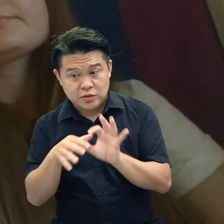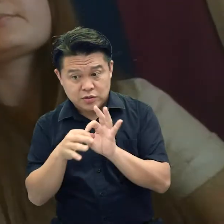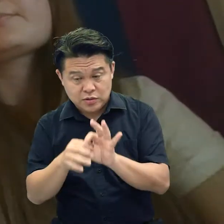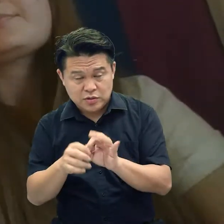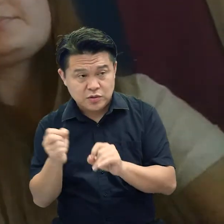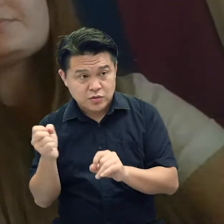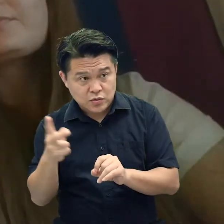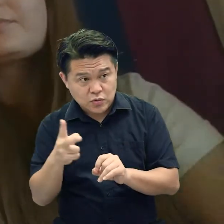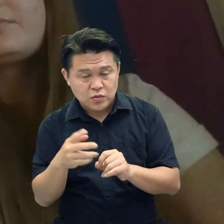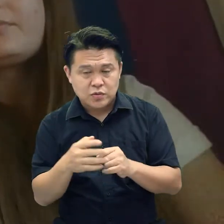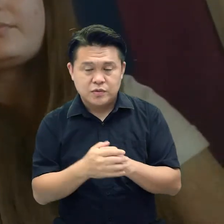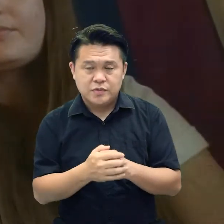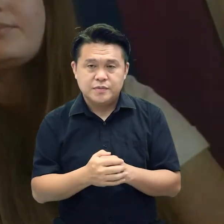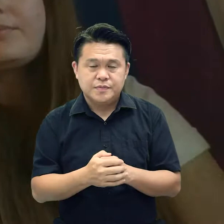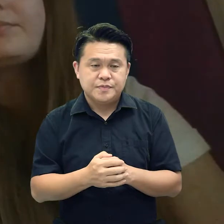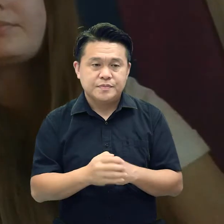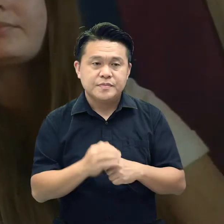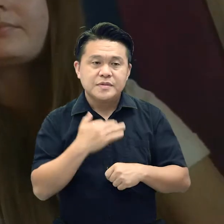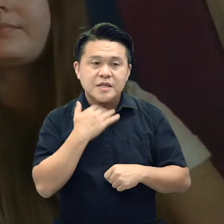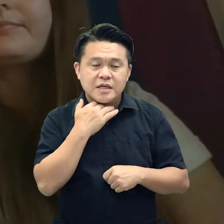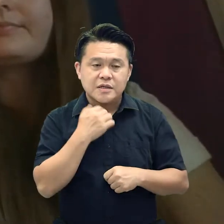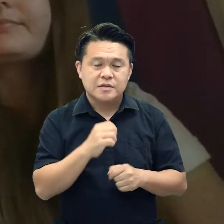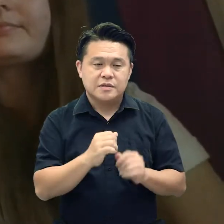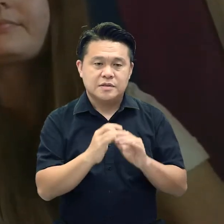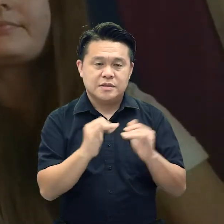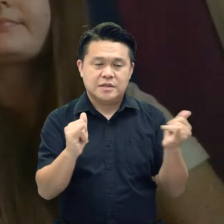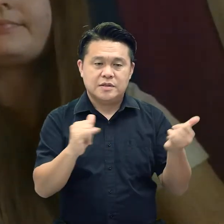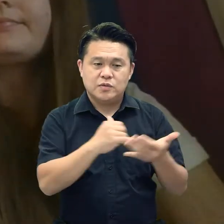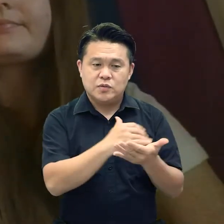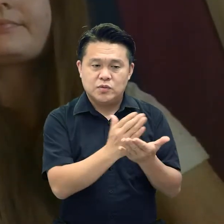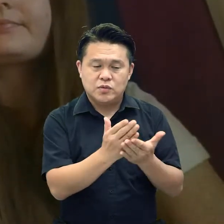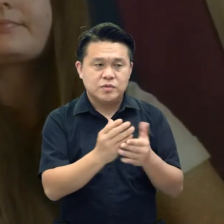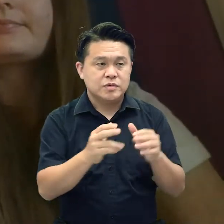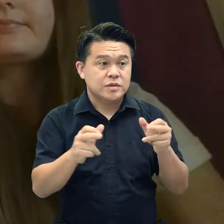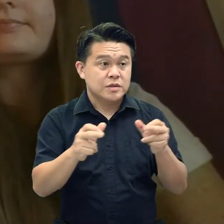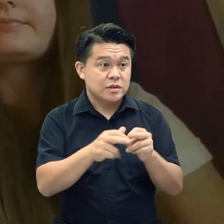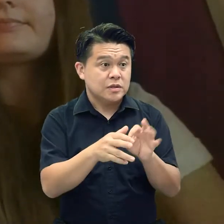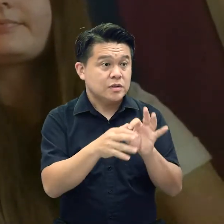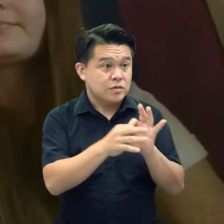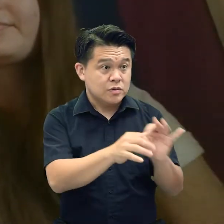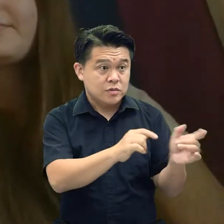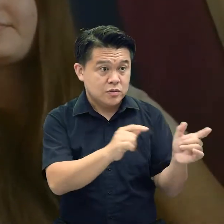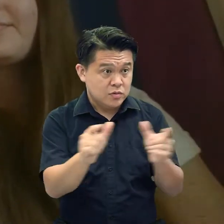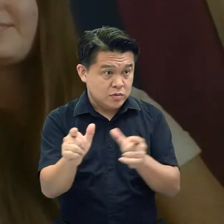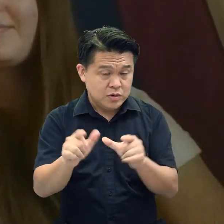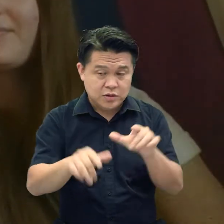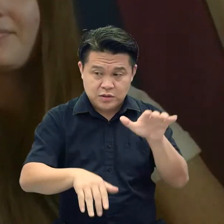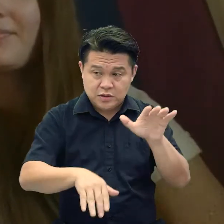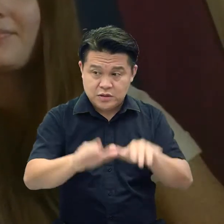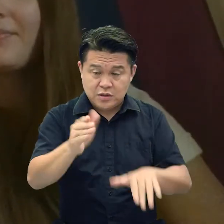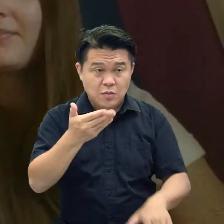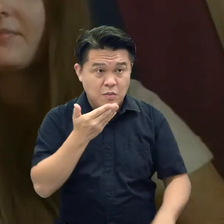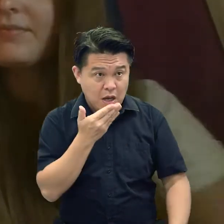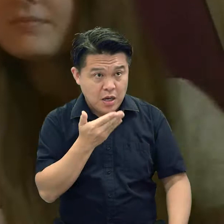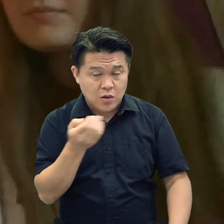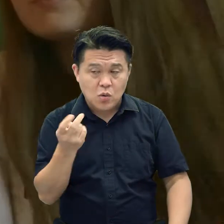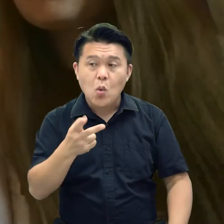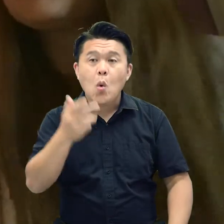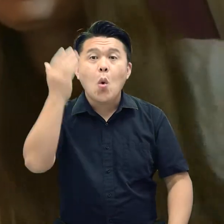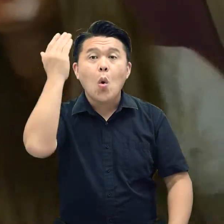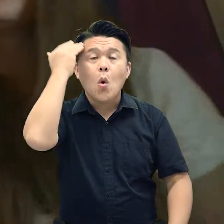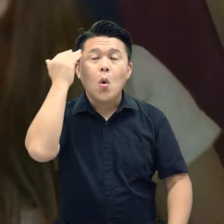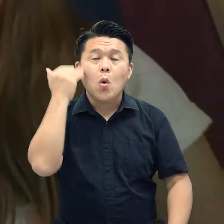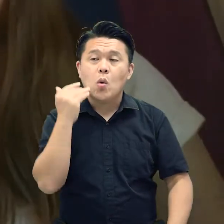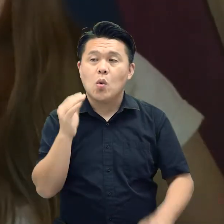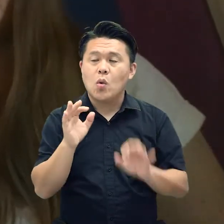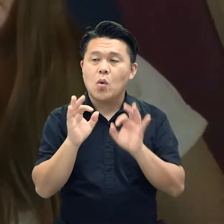you have disability, for example. So, yeah. And so, have you